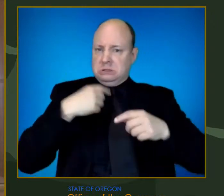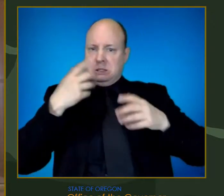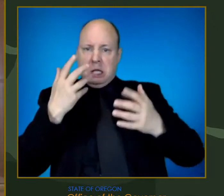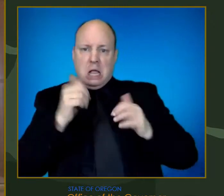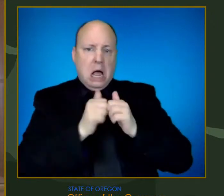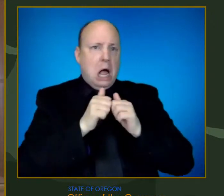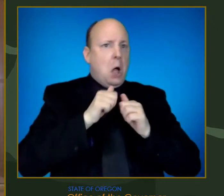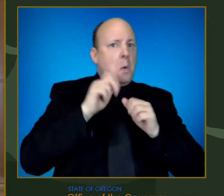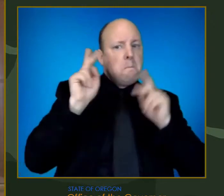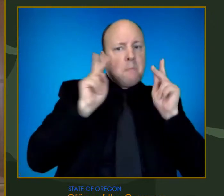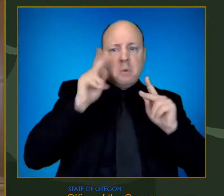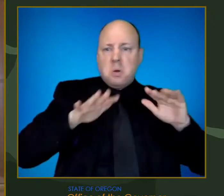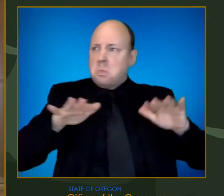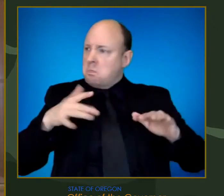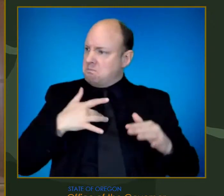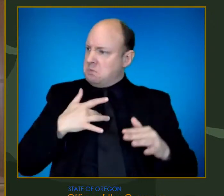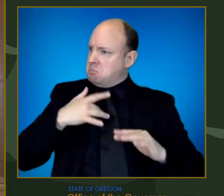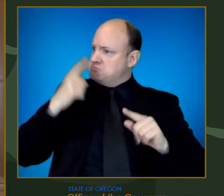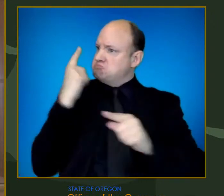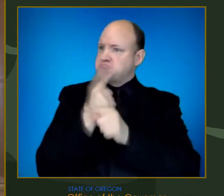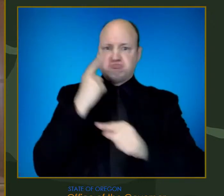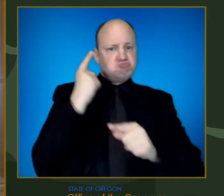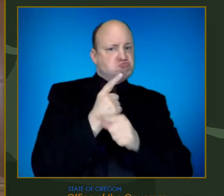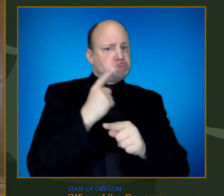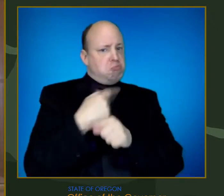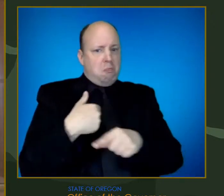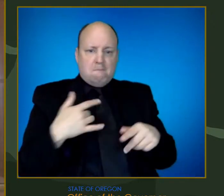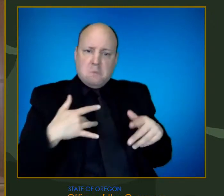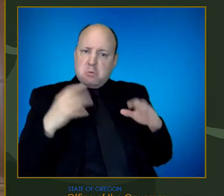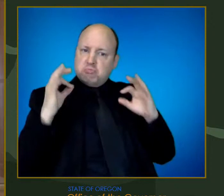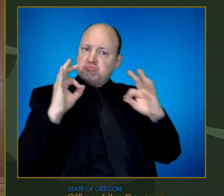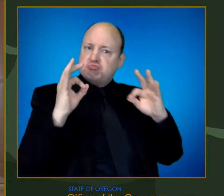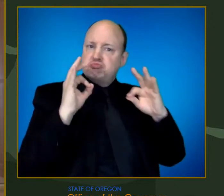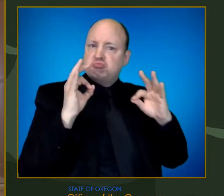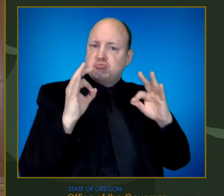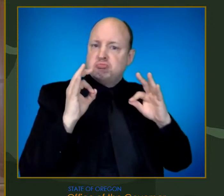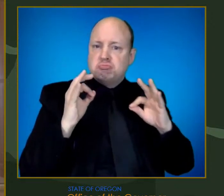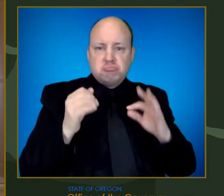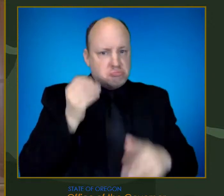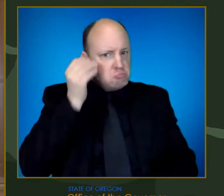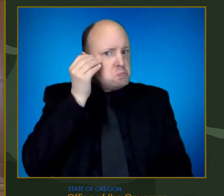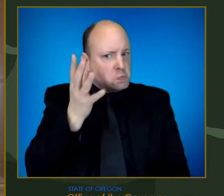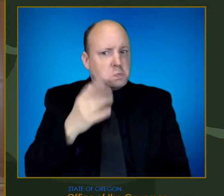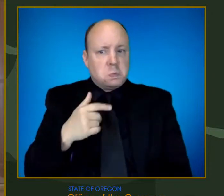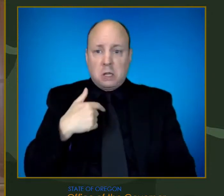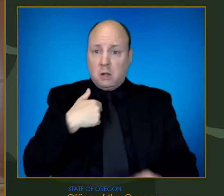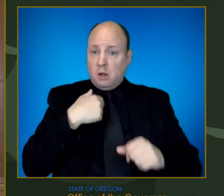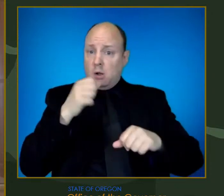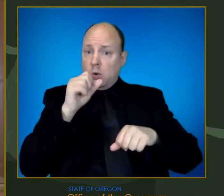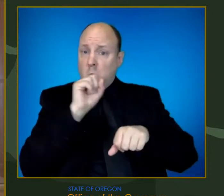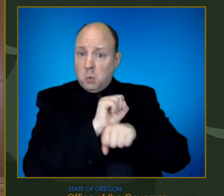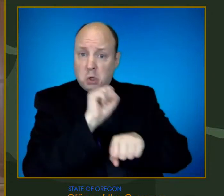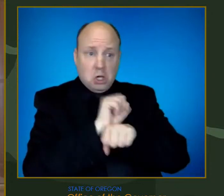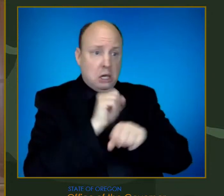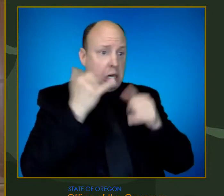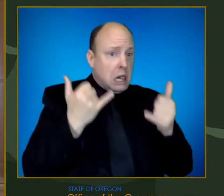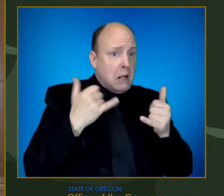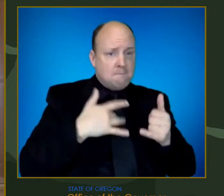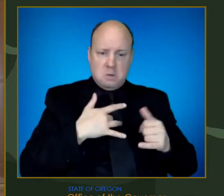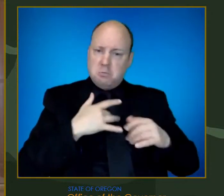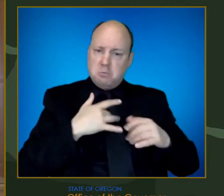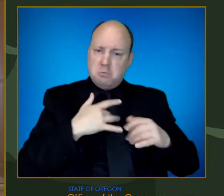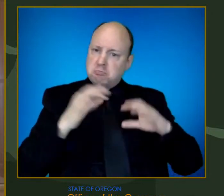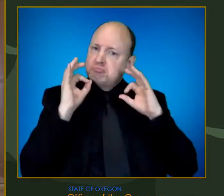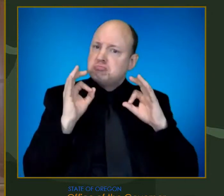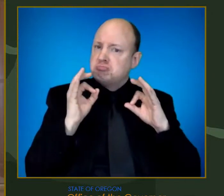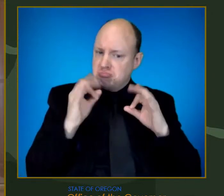ones. And I am confident we are working as quickly as possible, as fairly and